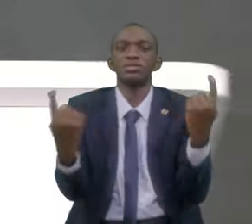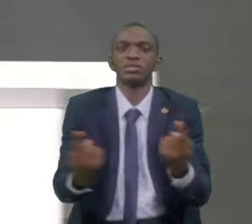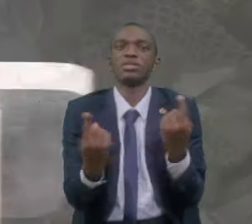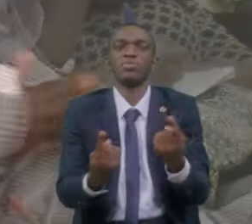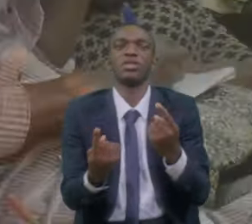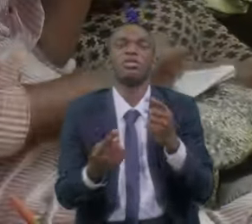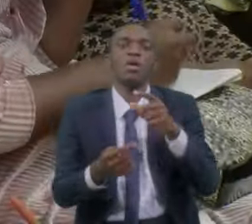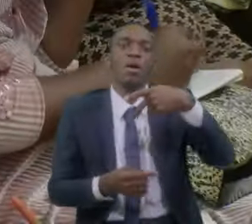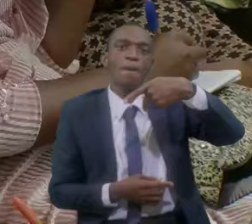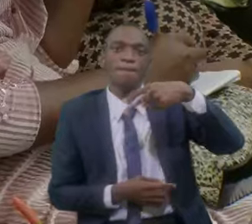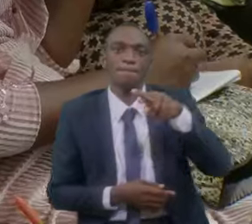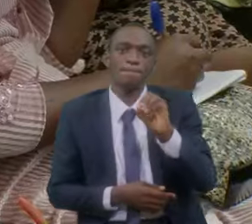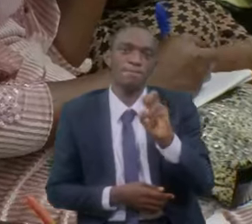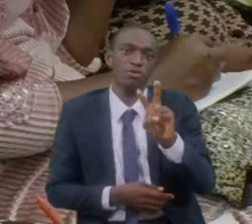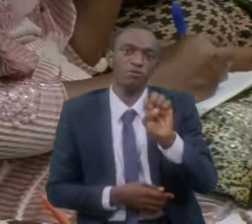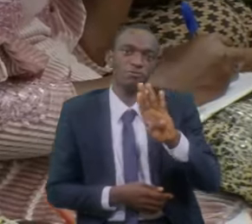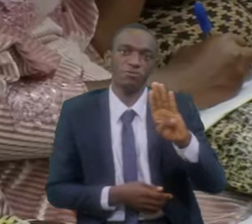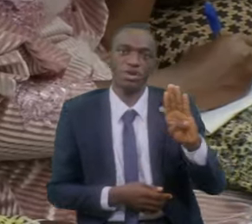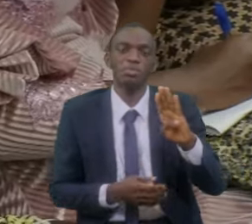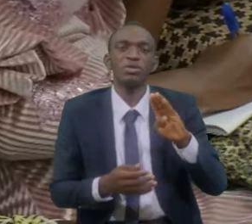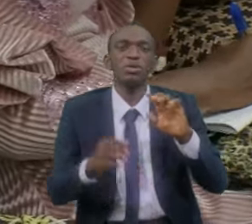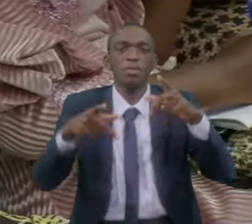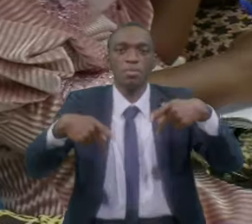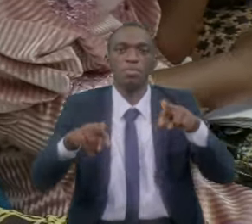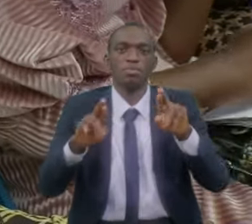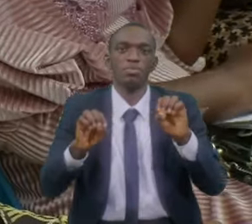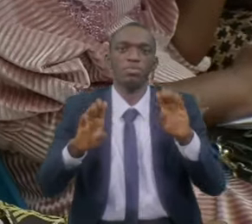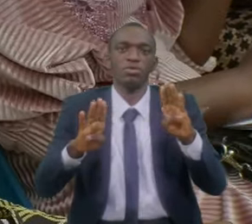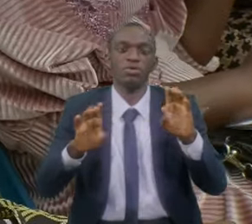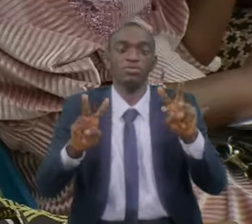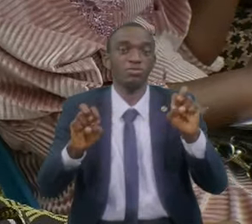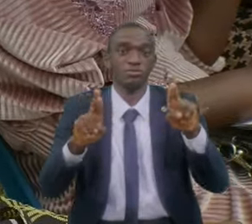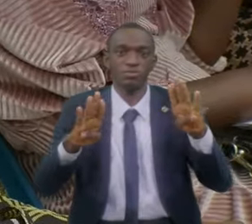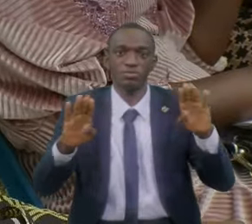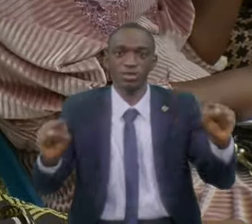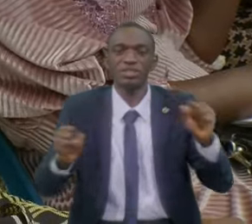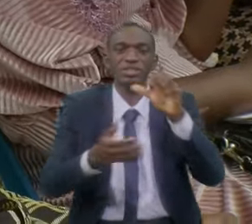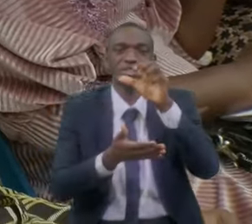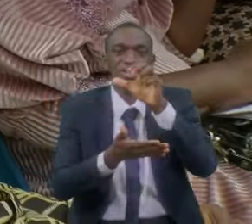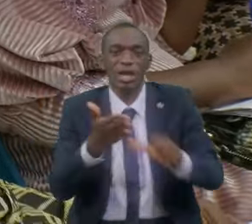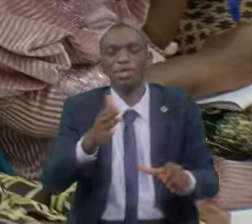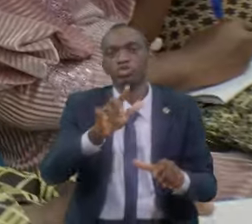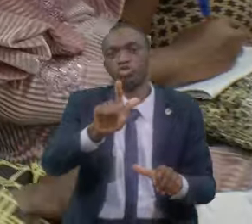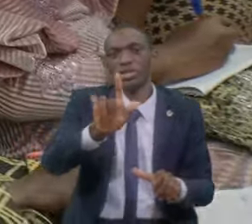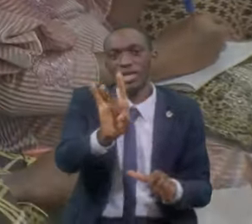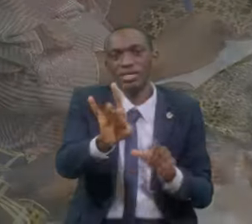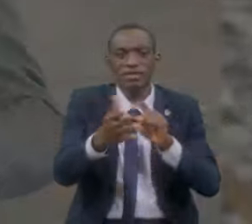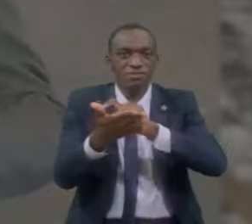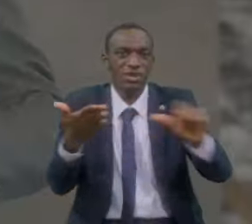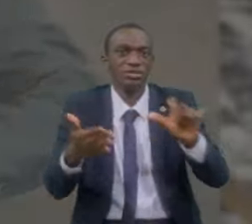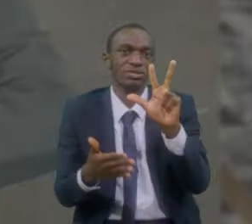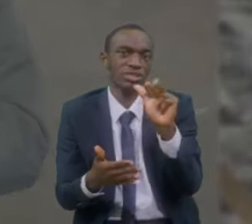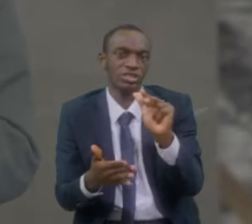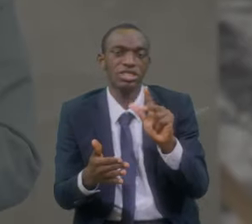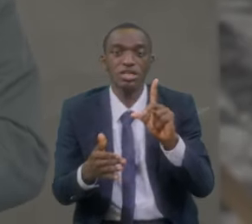verse 13. In Proverbs chapter 28, verse 13, he that covereth his